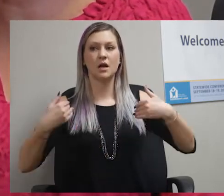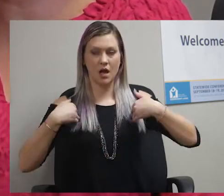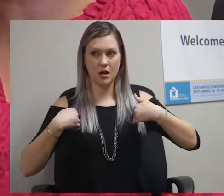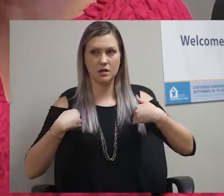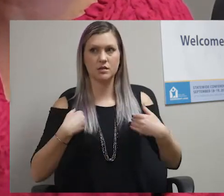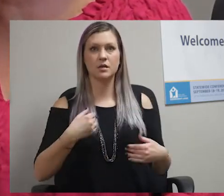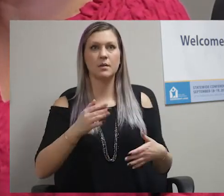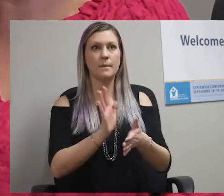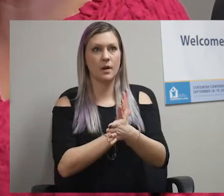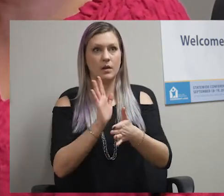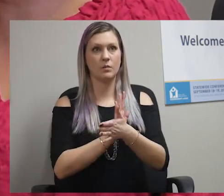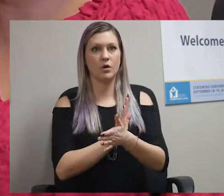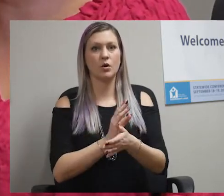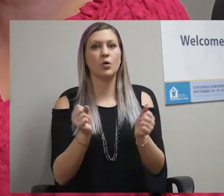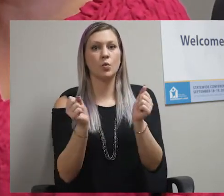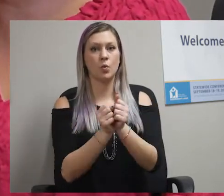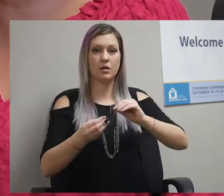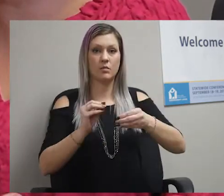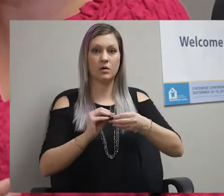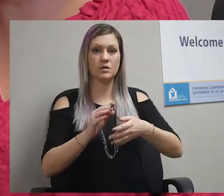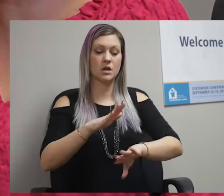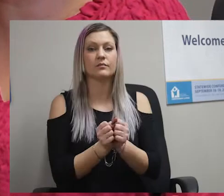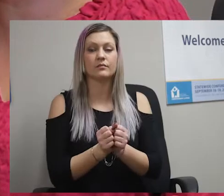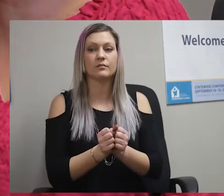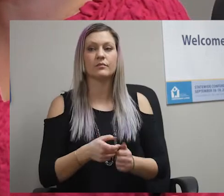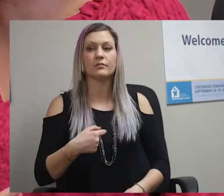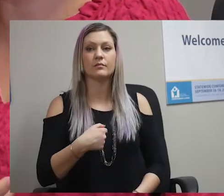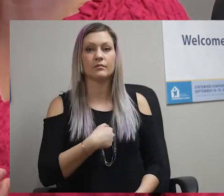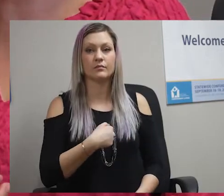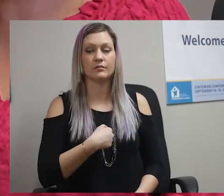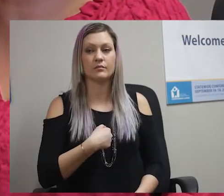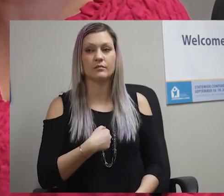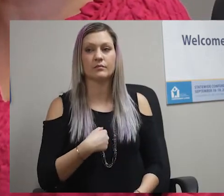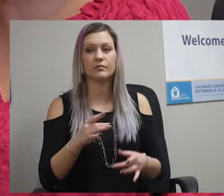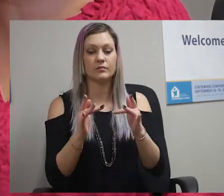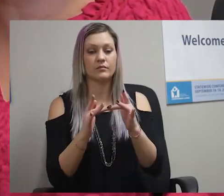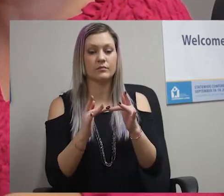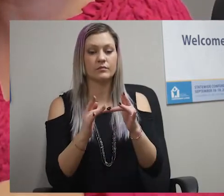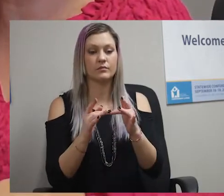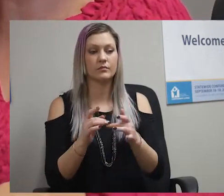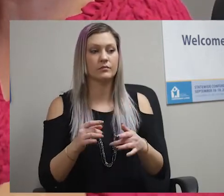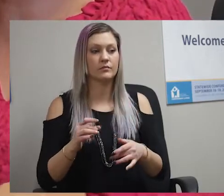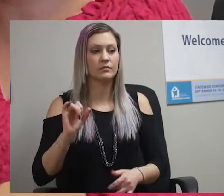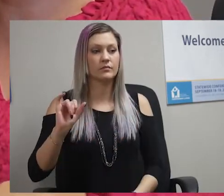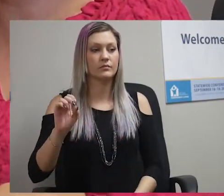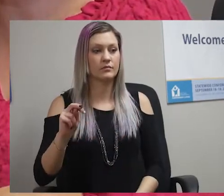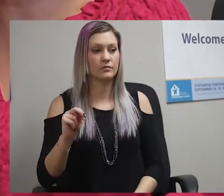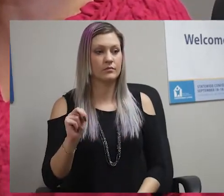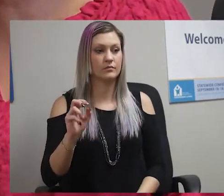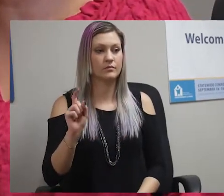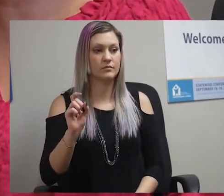a paper that I've written all of my contact information, my doctor's names and numbers,